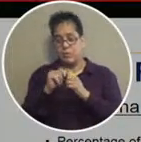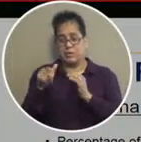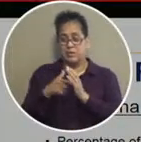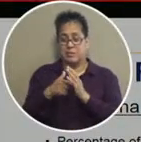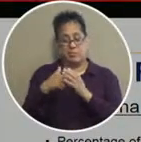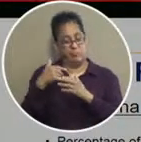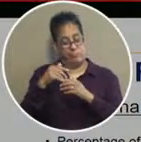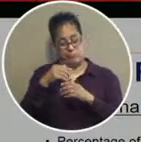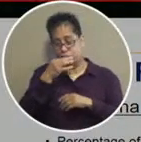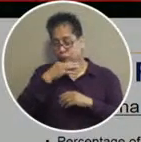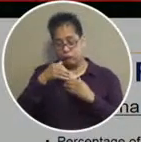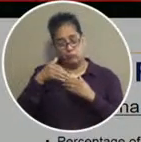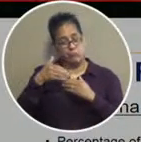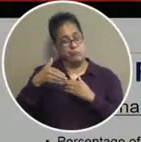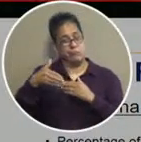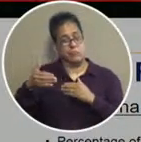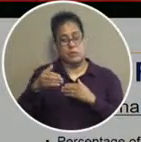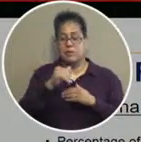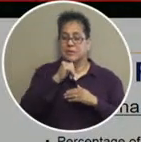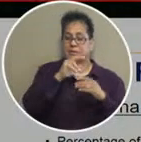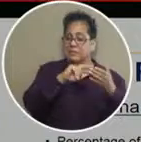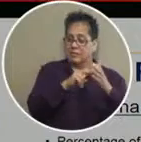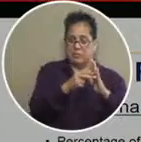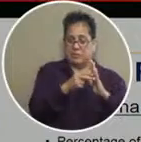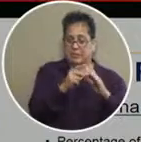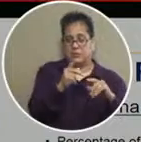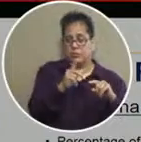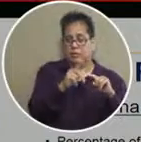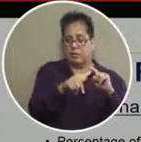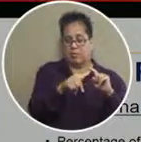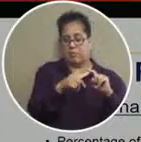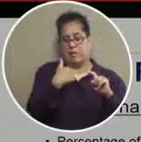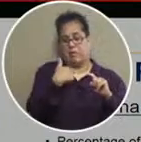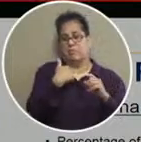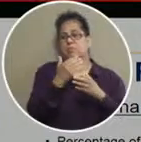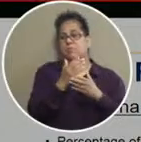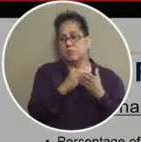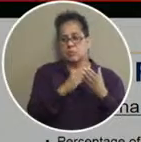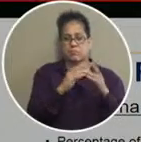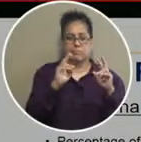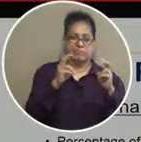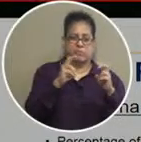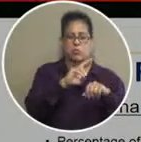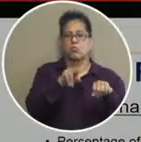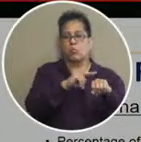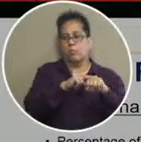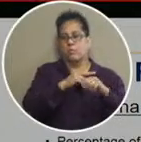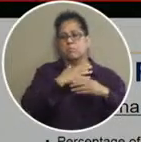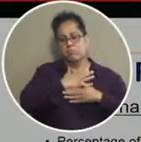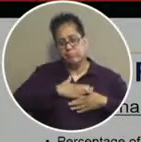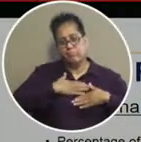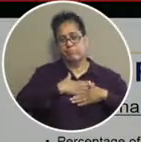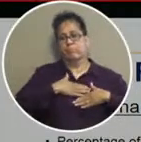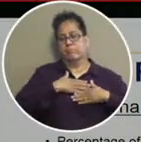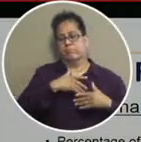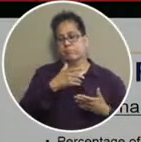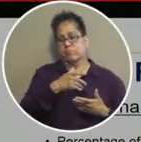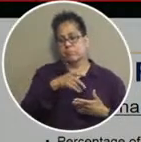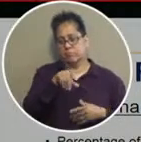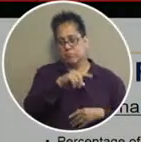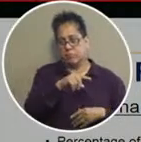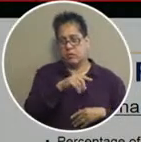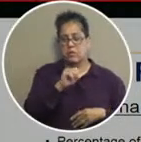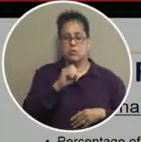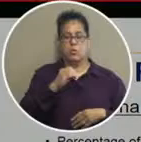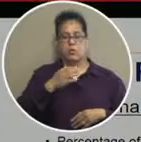the foreseeable future. But it doesn't mean that we can't have some moments of joy. And so